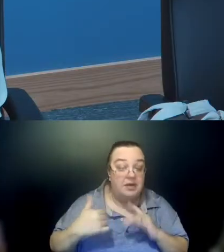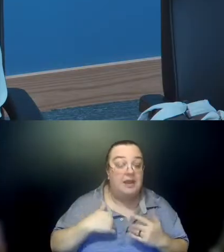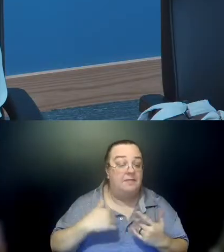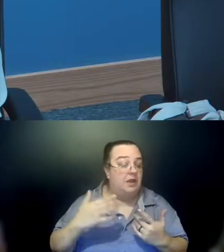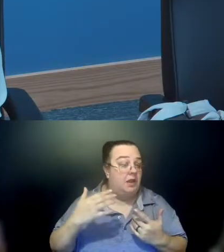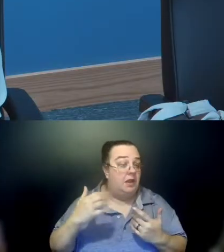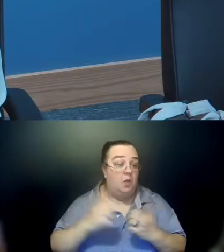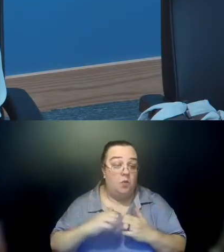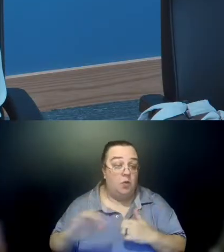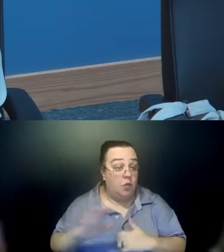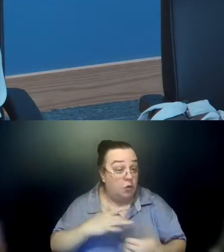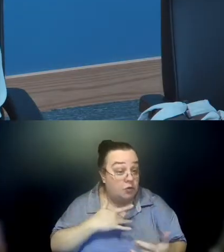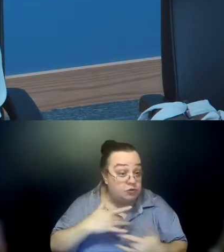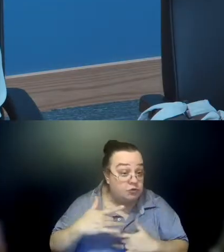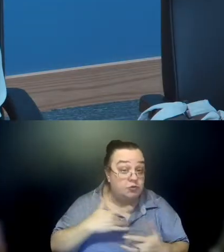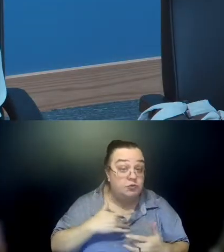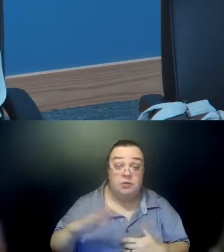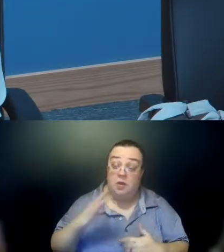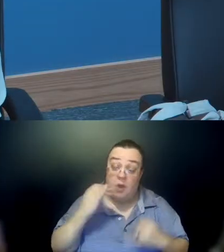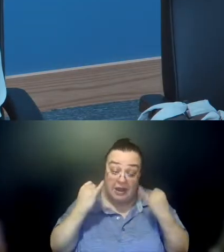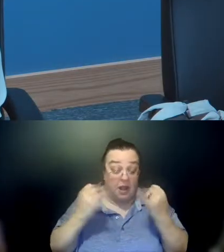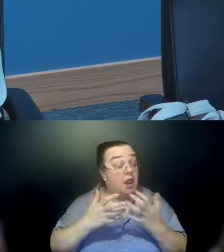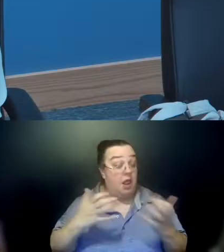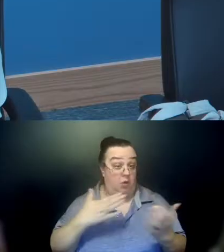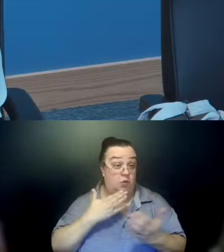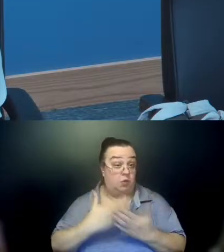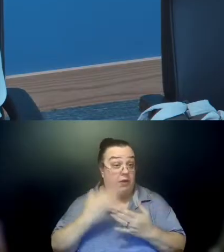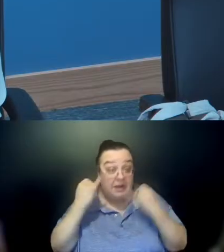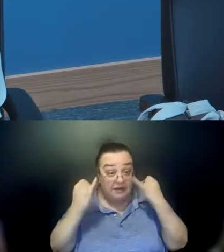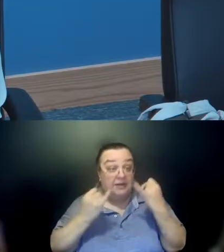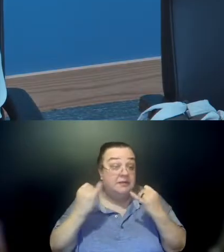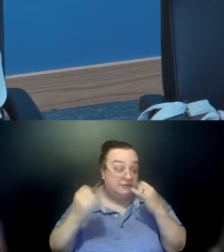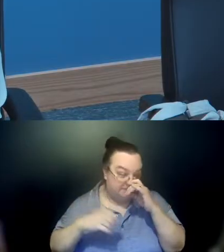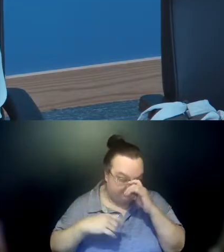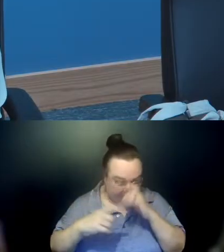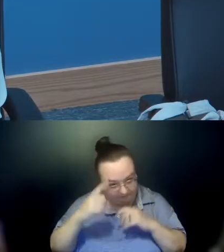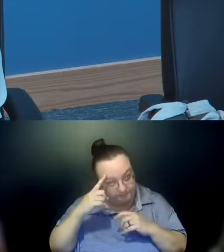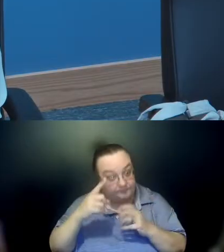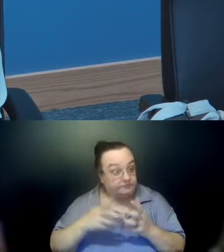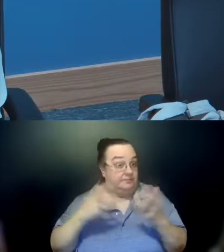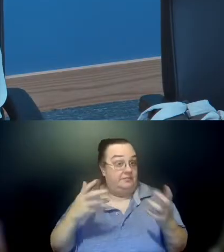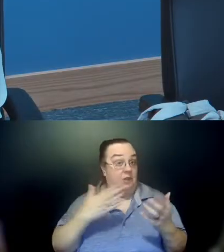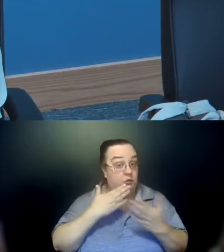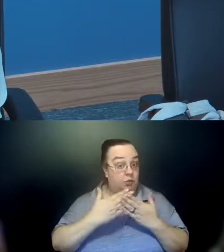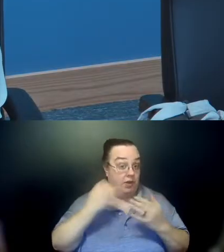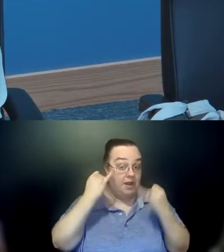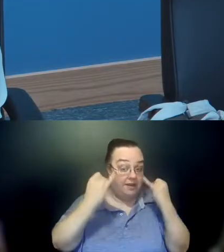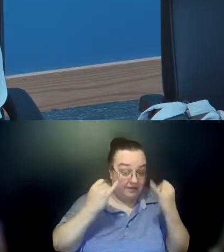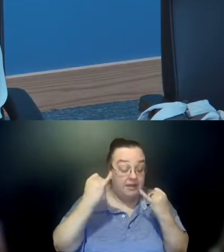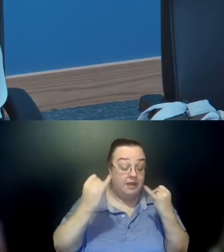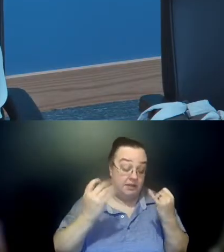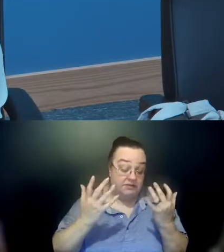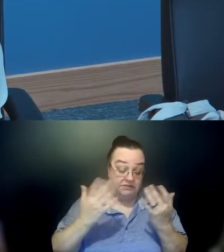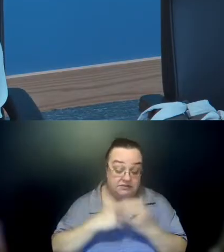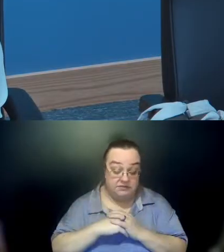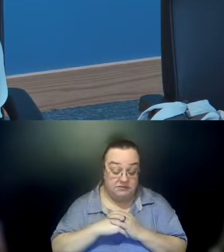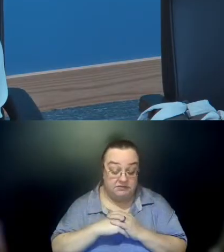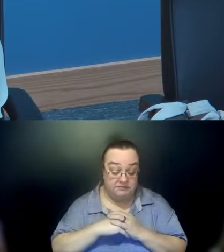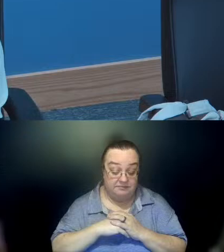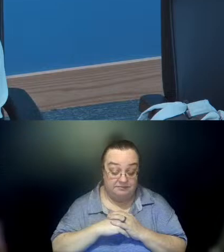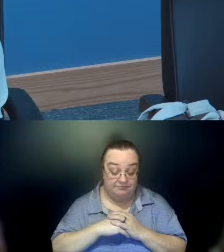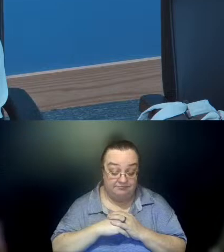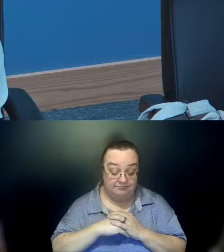and their ideas, a lot of good ideas. And I think there's a lot of good ideas there that we probably really need